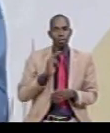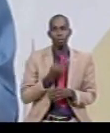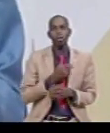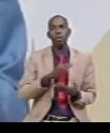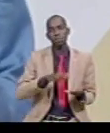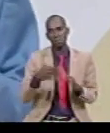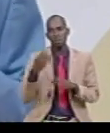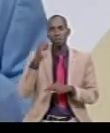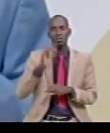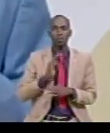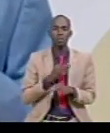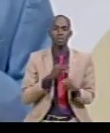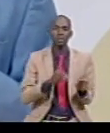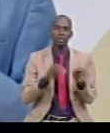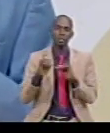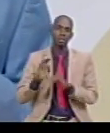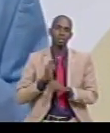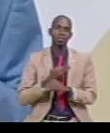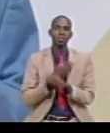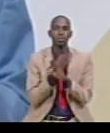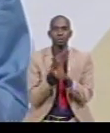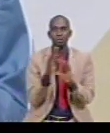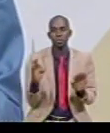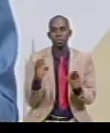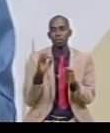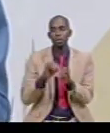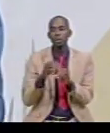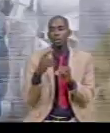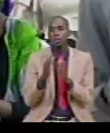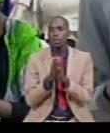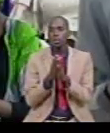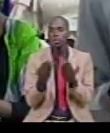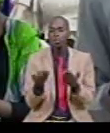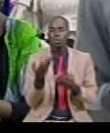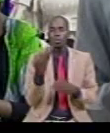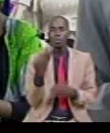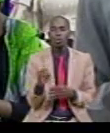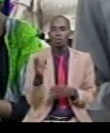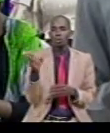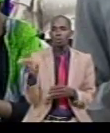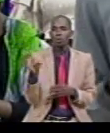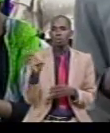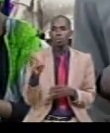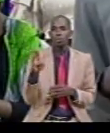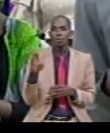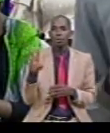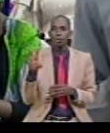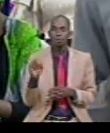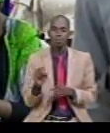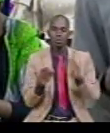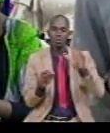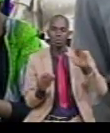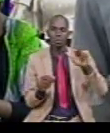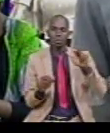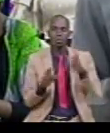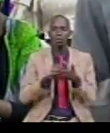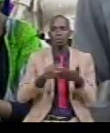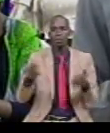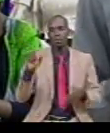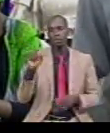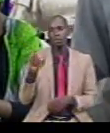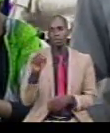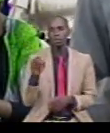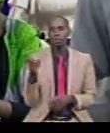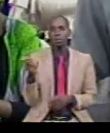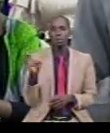set us free. In the book of Hebrews chapter 13, reading from verse 11, Hebrews